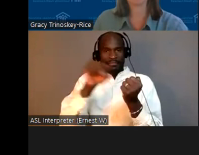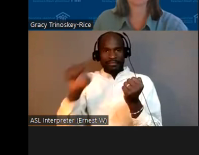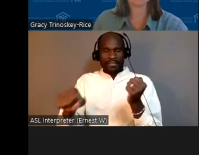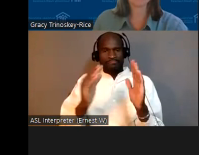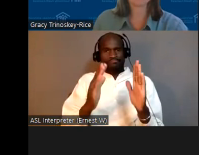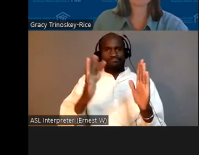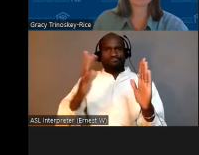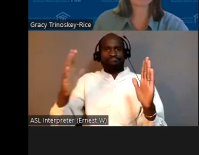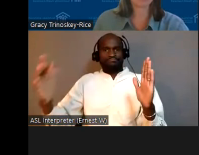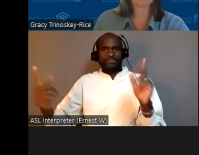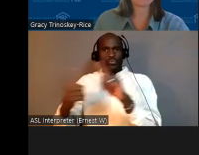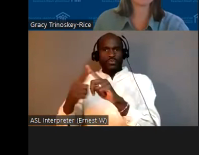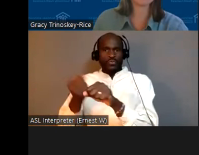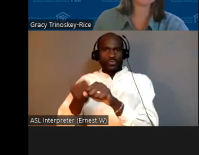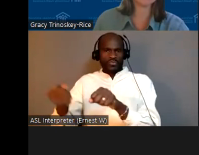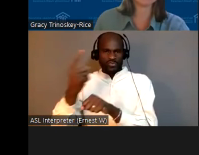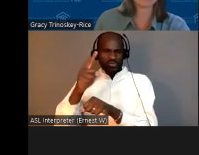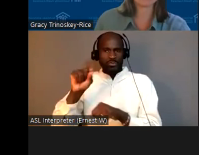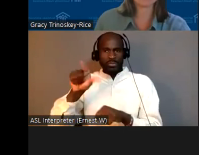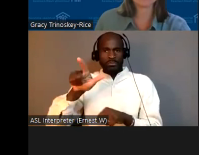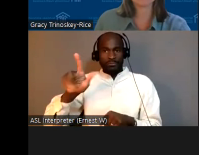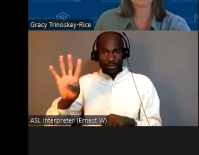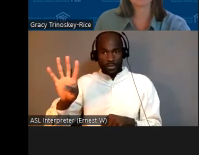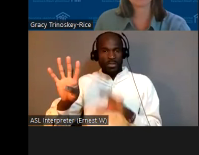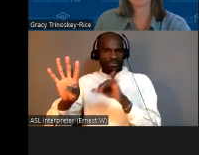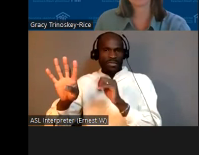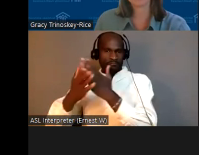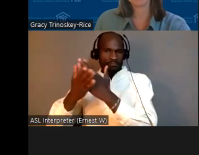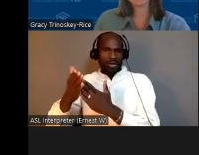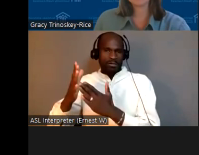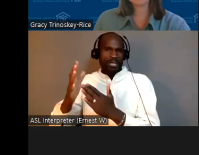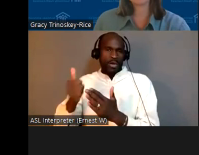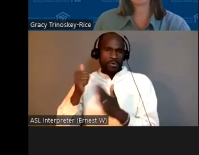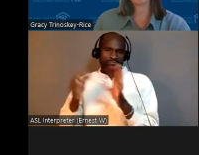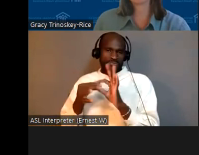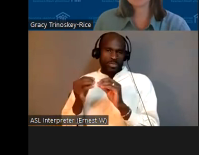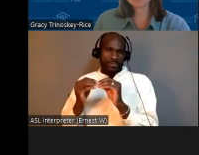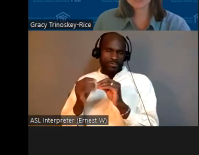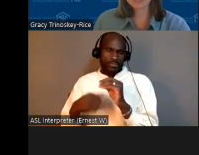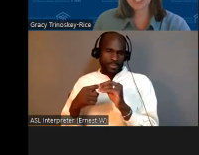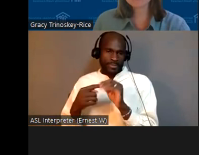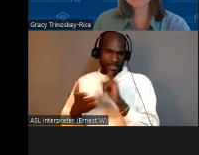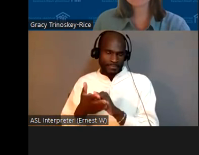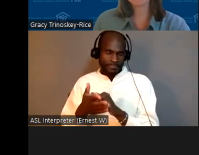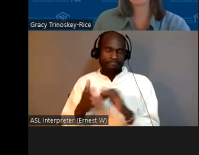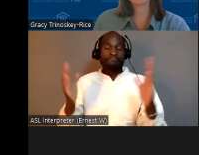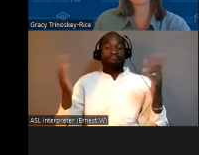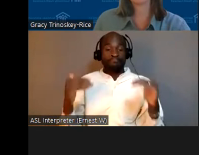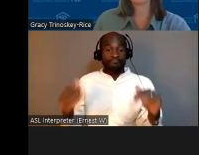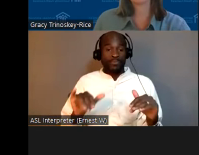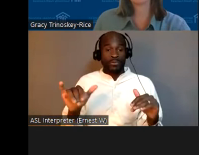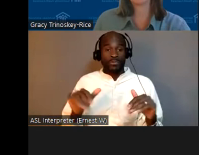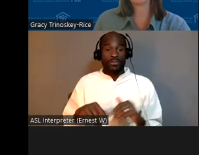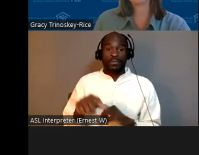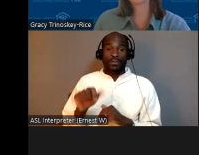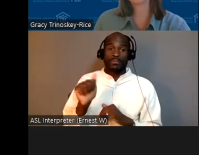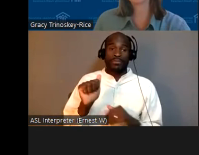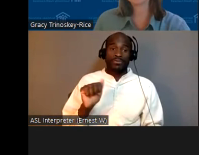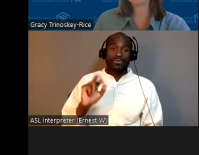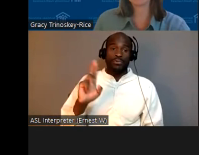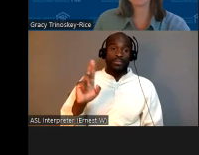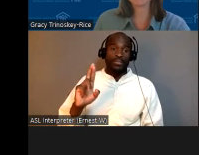about this today. And then, lastly, it's important to mention the American Rescue Plan Act, which gave